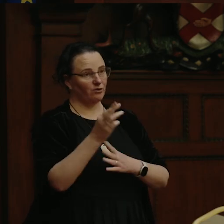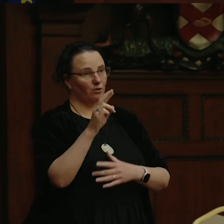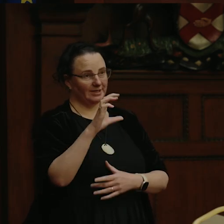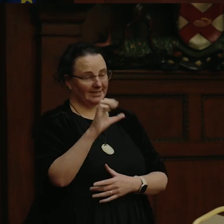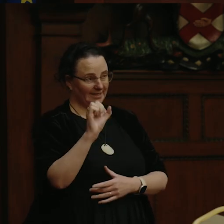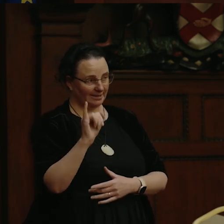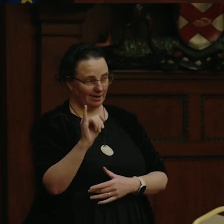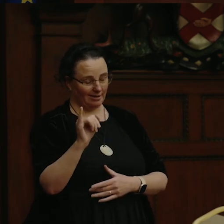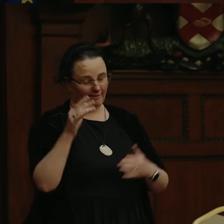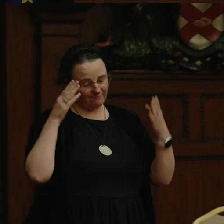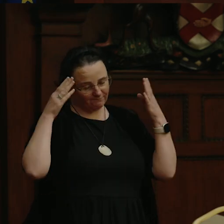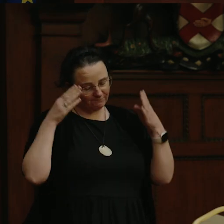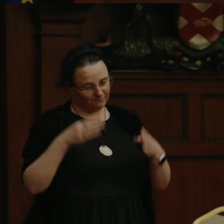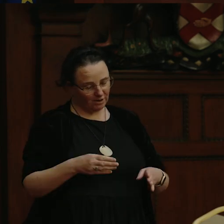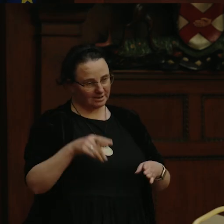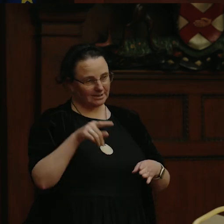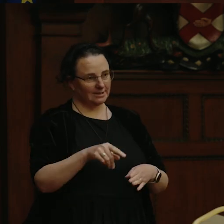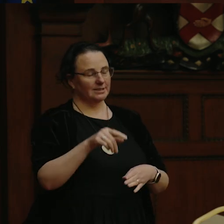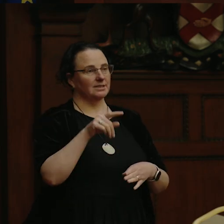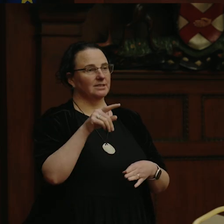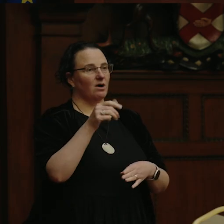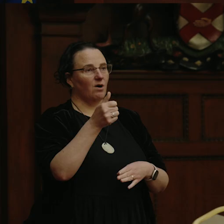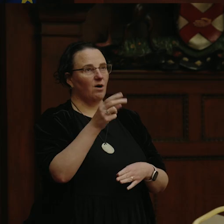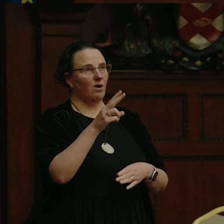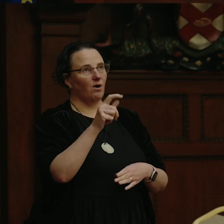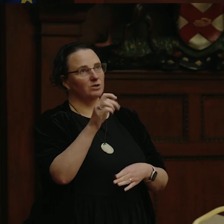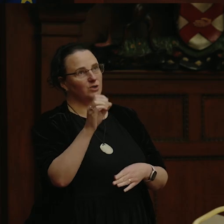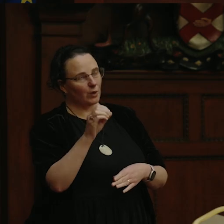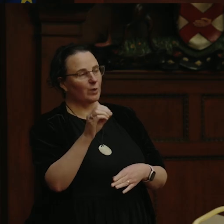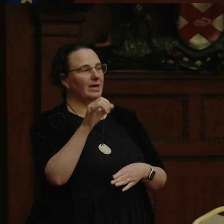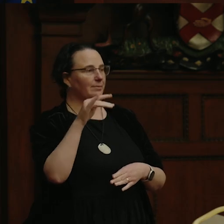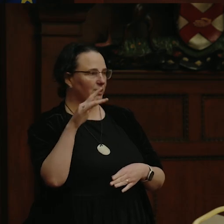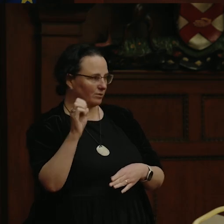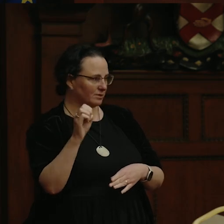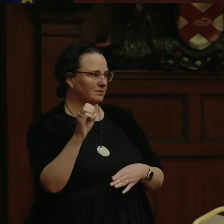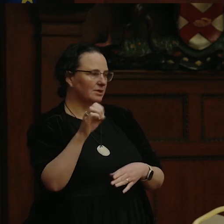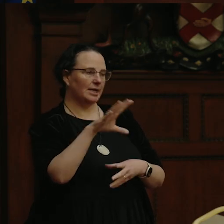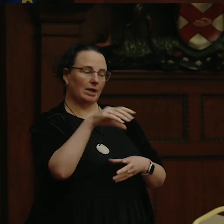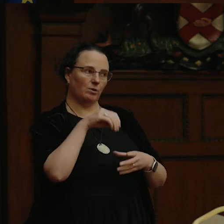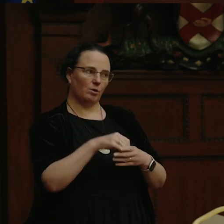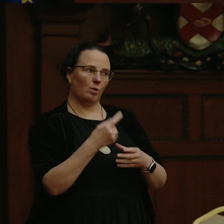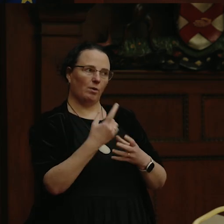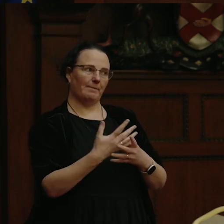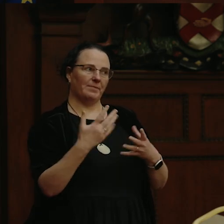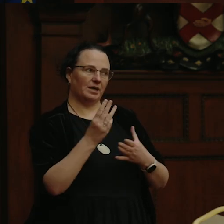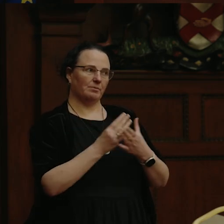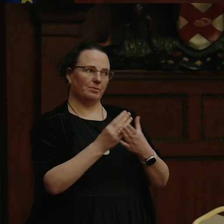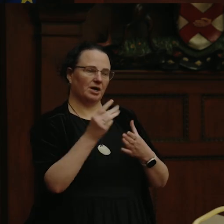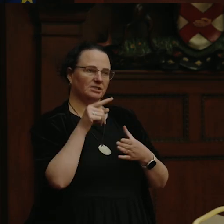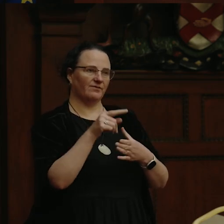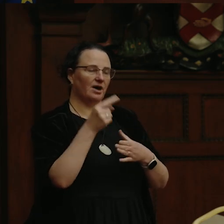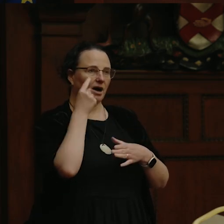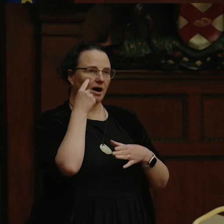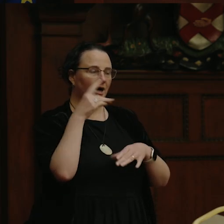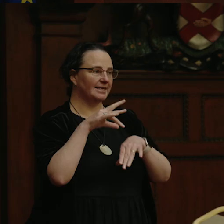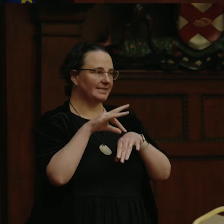which focused on allo and autoimmune-related dry eye disease. So Sjögren's was a huge part of that. And possibly there